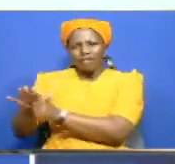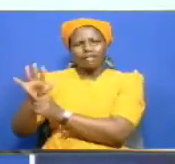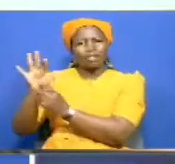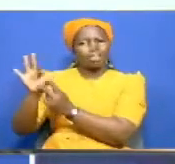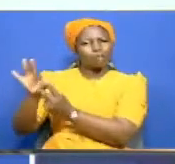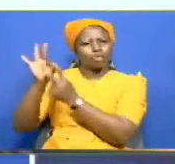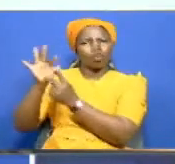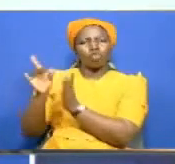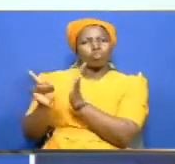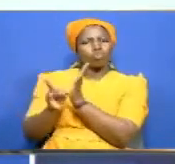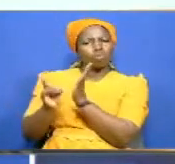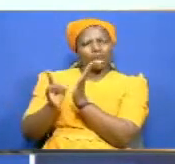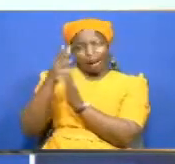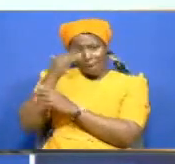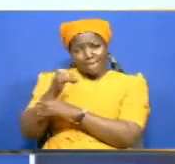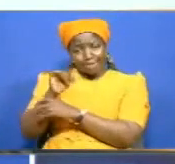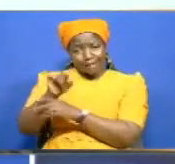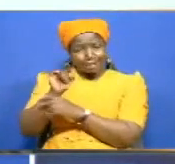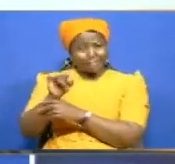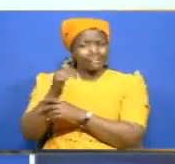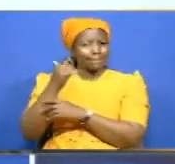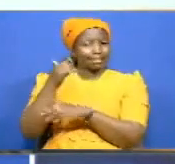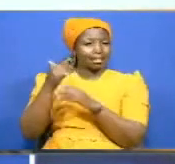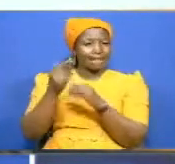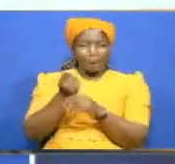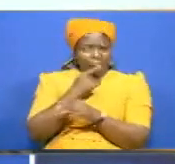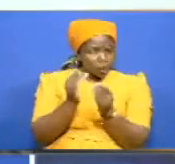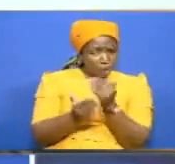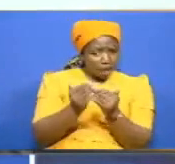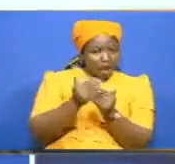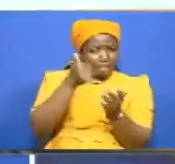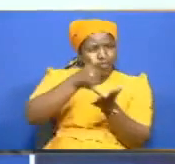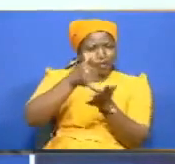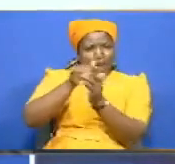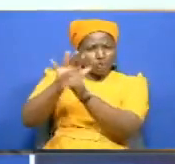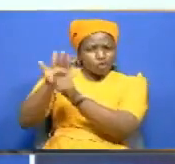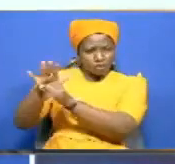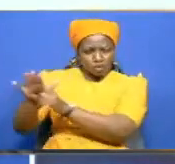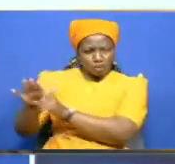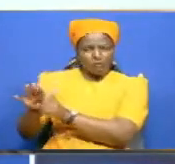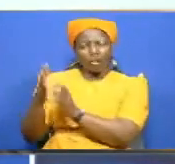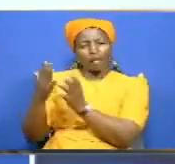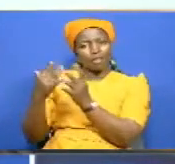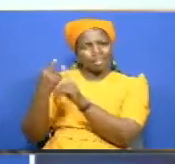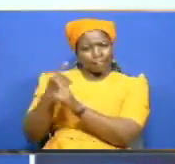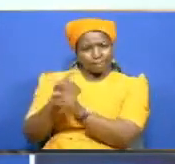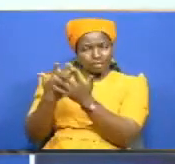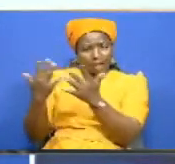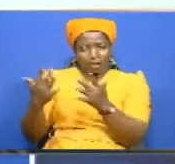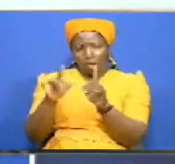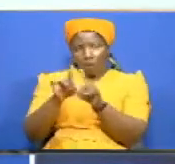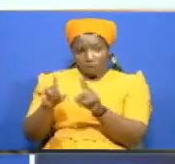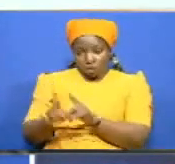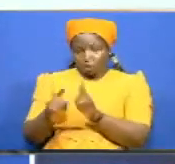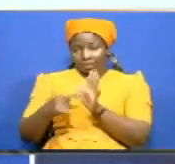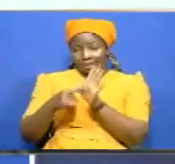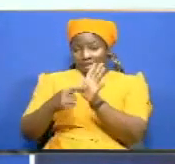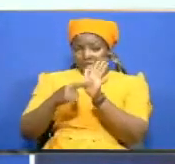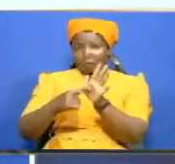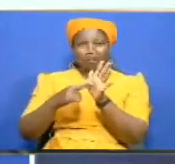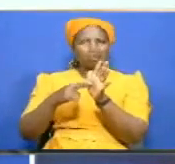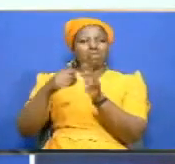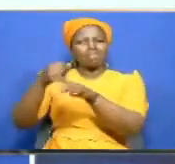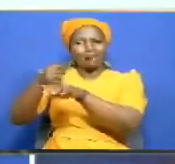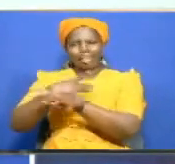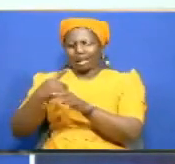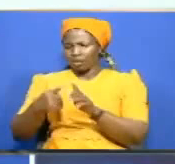the treatment is multidisciplinary. So you, and then the other thing is that the symptoms of cancer mimic other diseases.